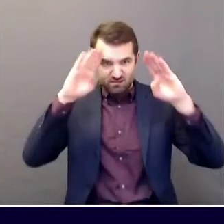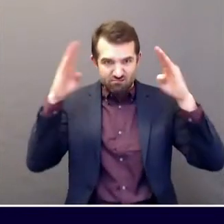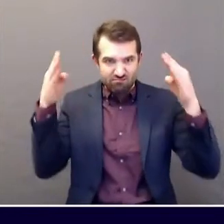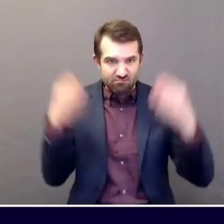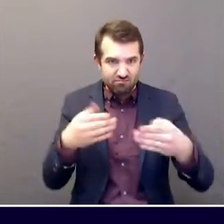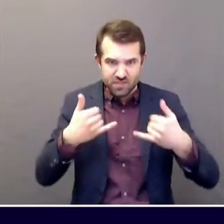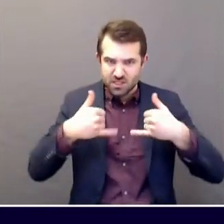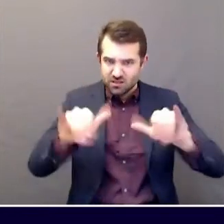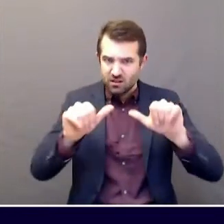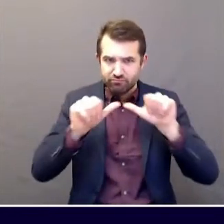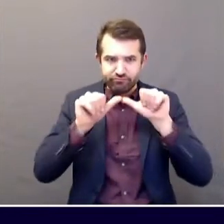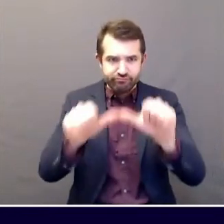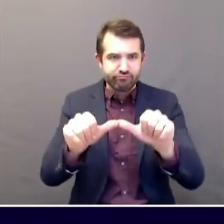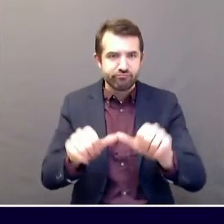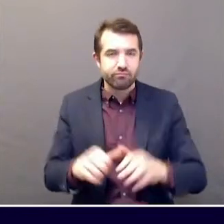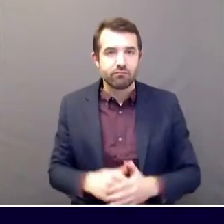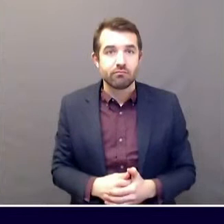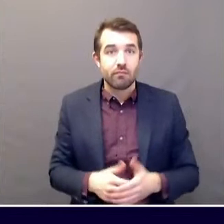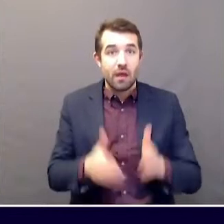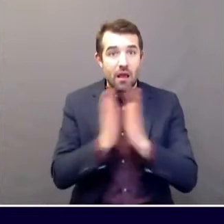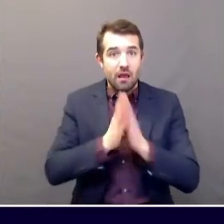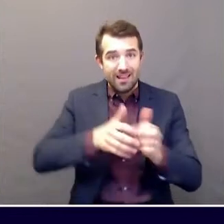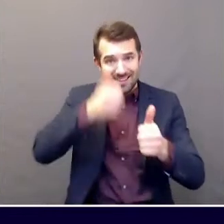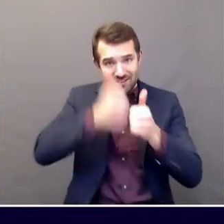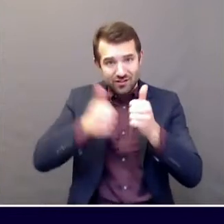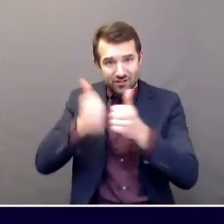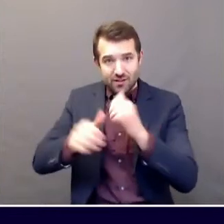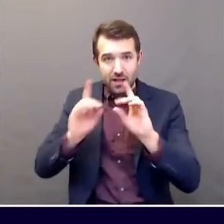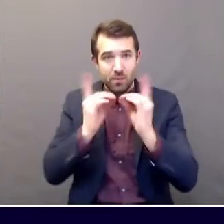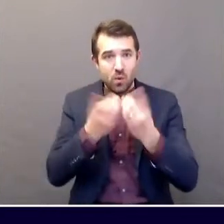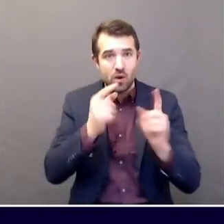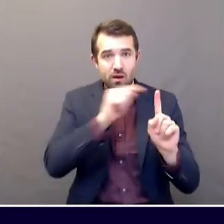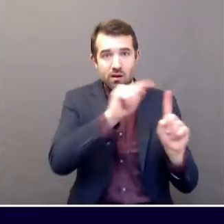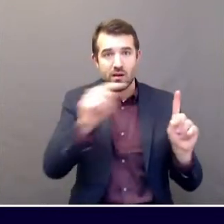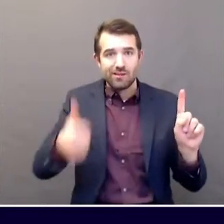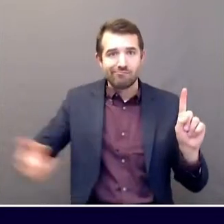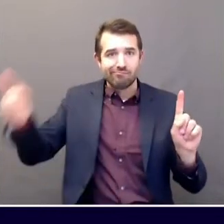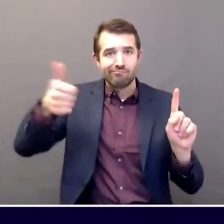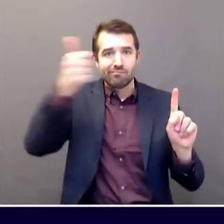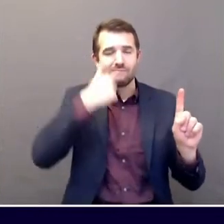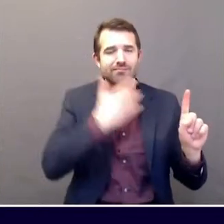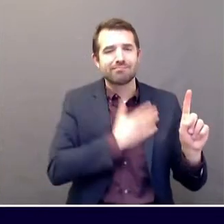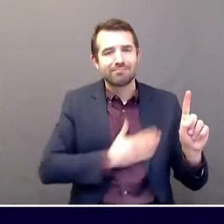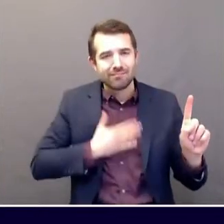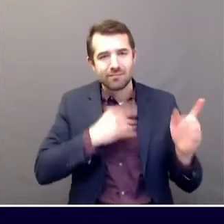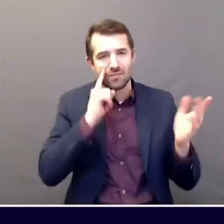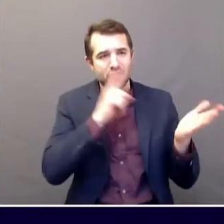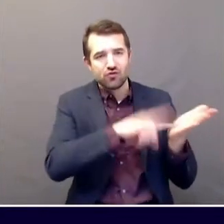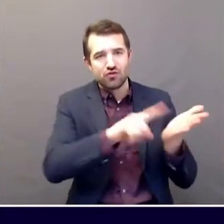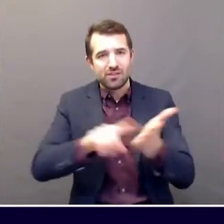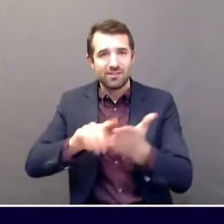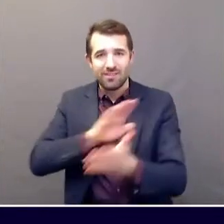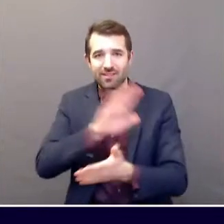for other sources of funding, basically federal funding, first and foremost. This is a problem that